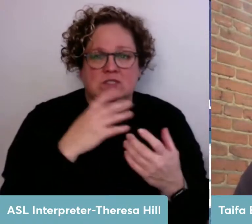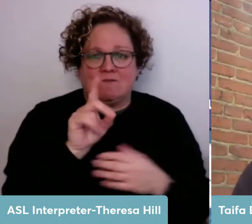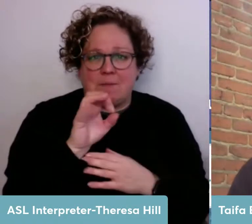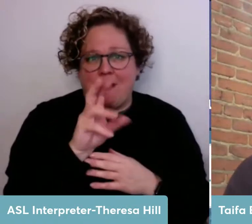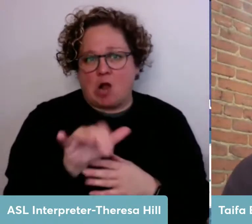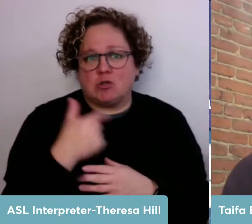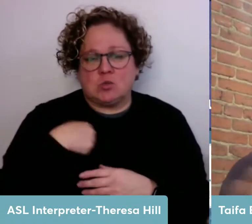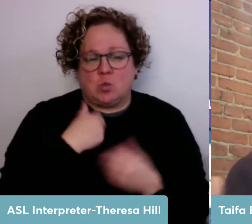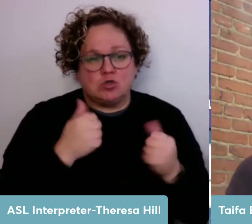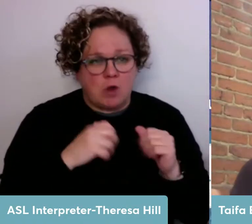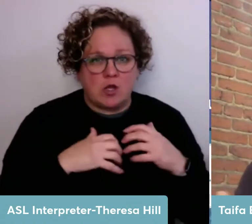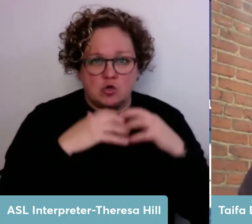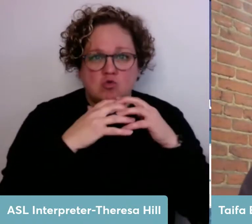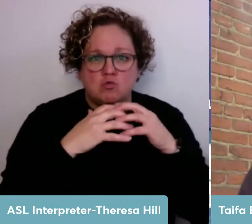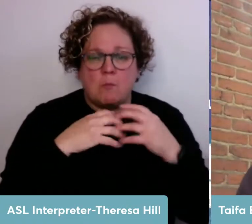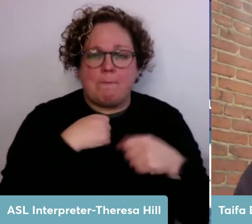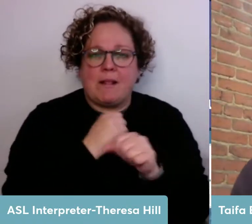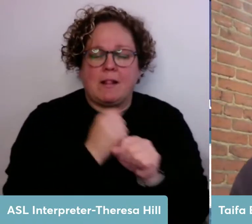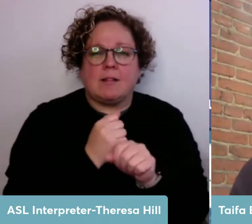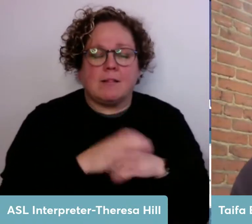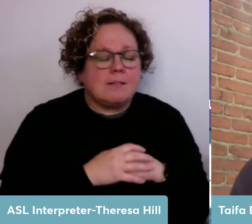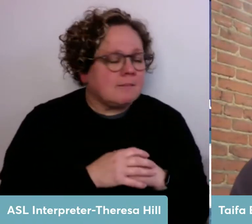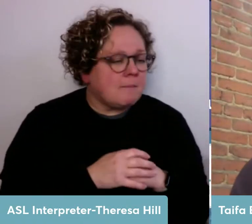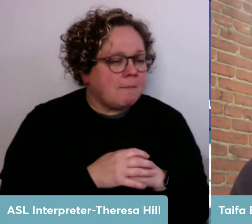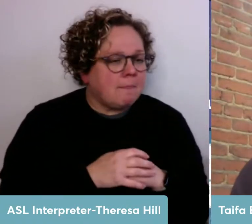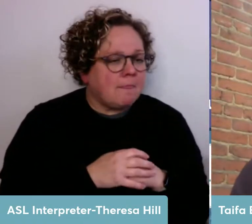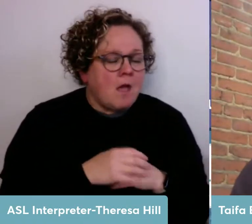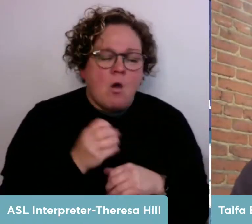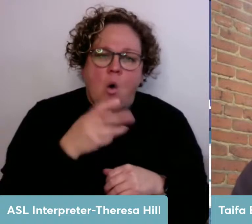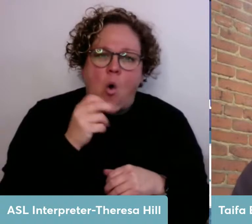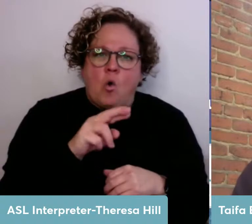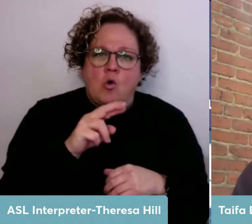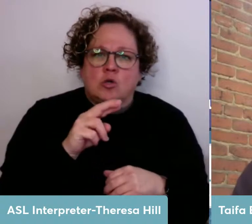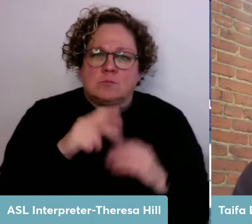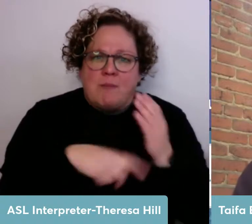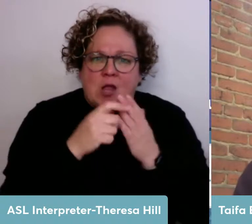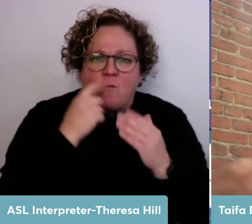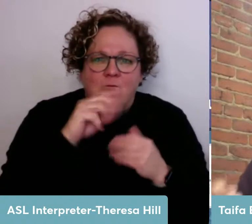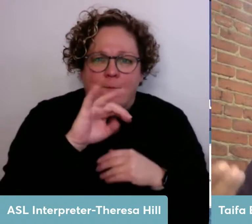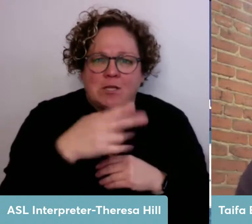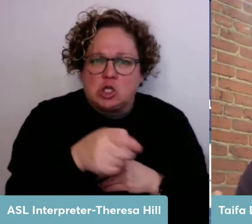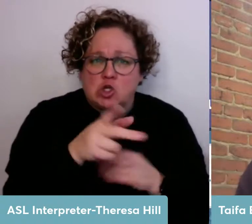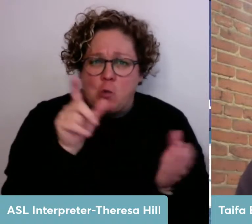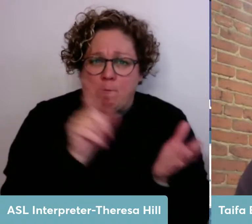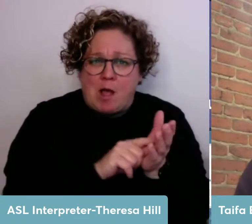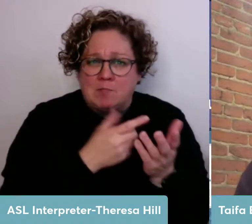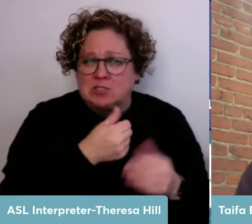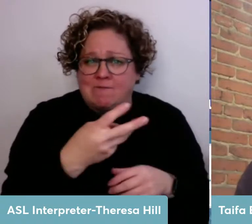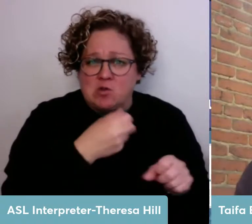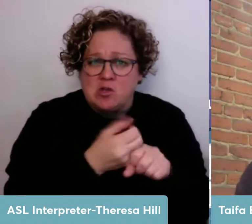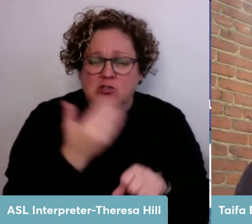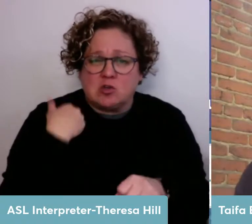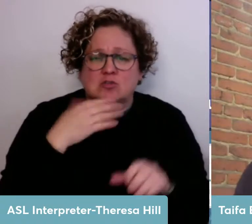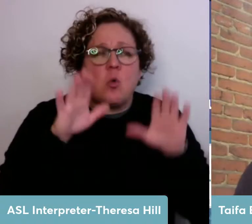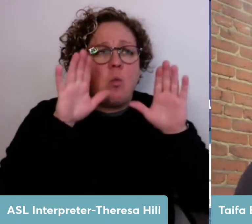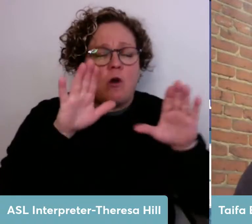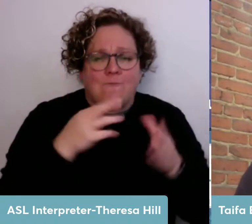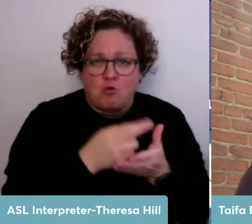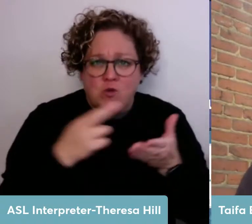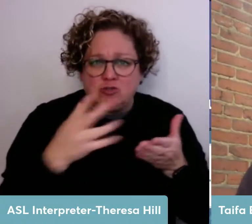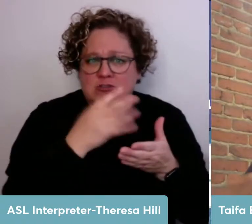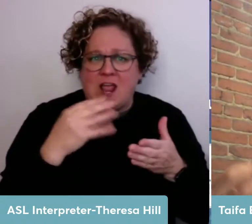to build. And the owner's manual for Michigan that you all published a few years ago is a brilliant resource and